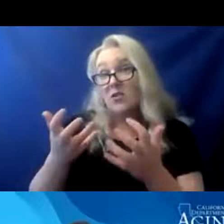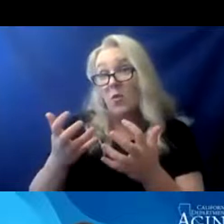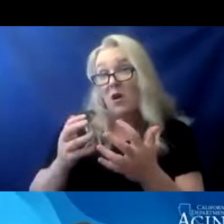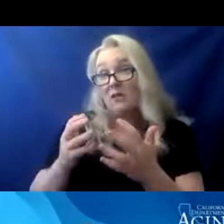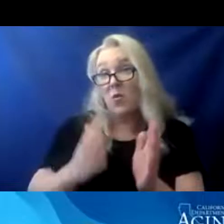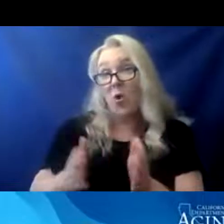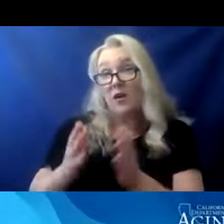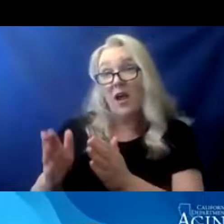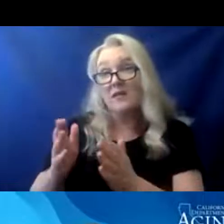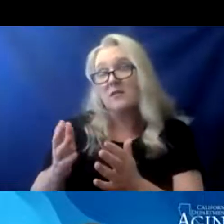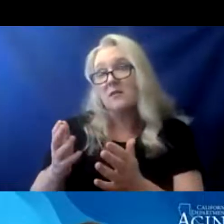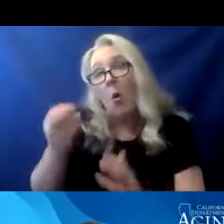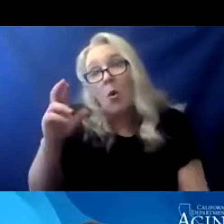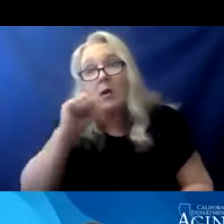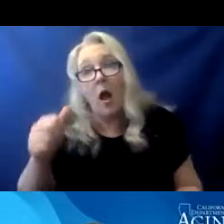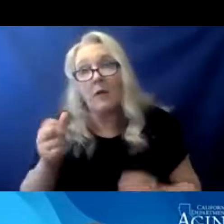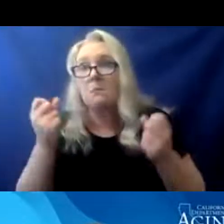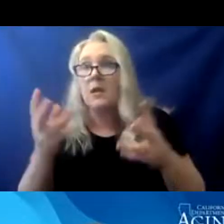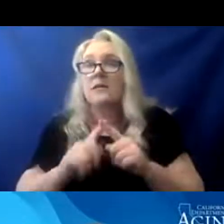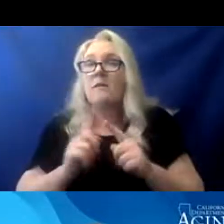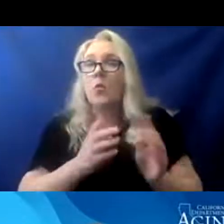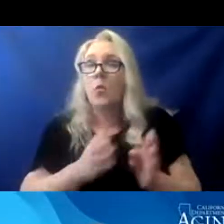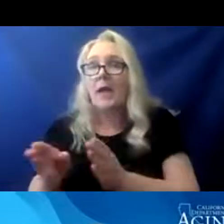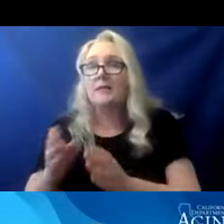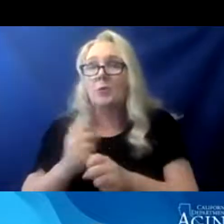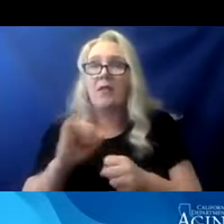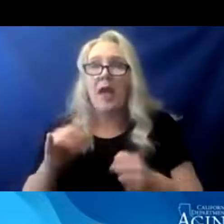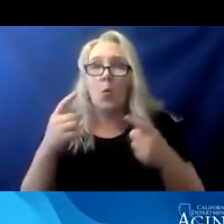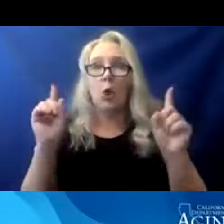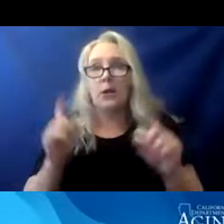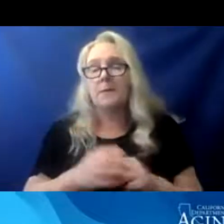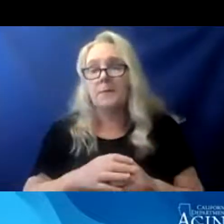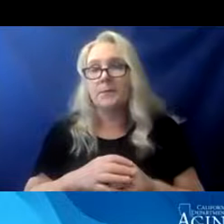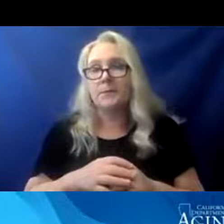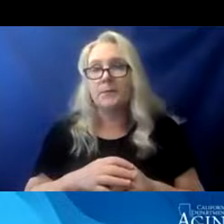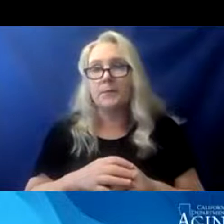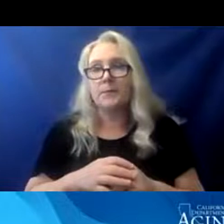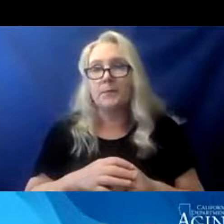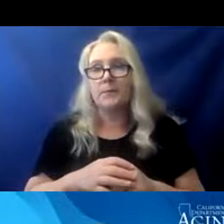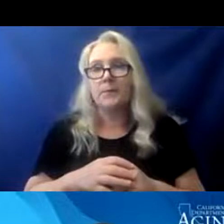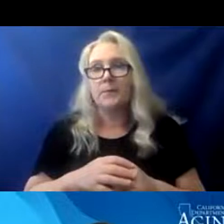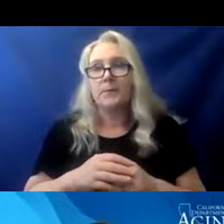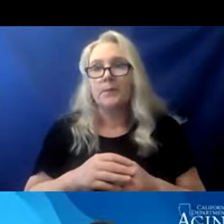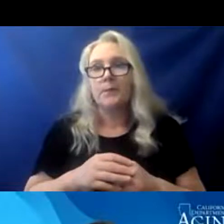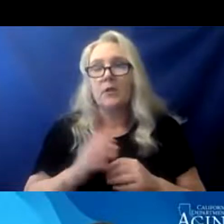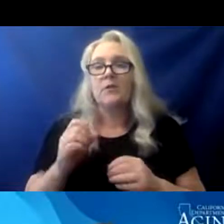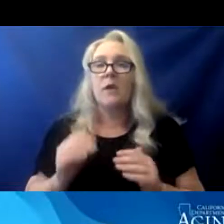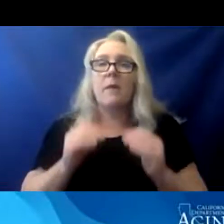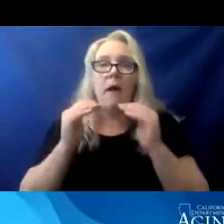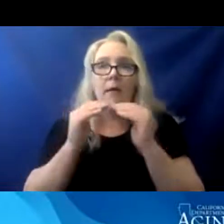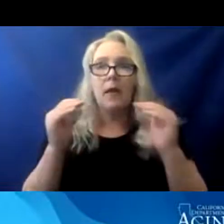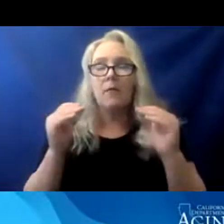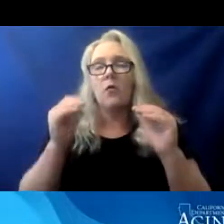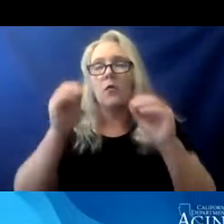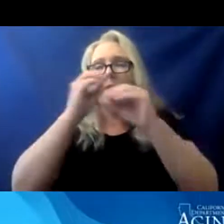not? There's many ways for this to work. So I think just posing those questions about, so some of those higher level about the vision for the committee, but then